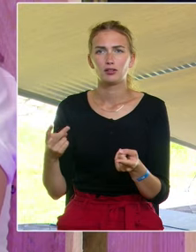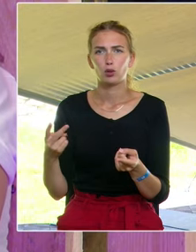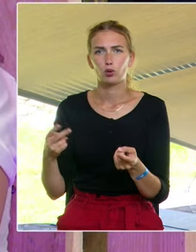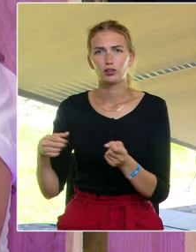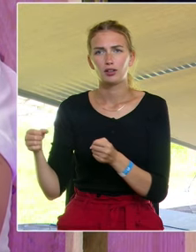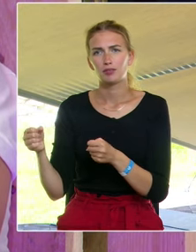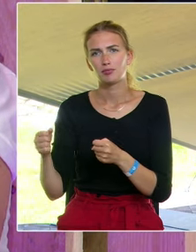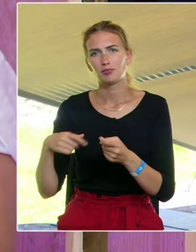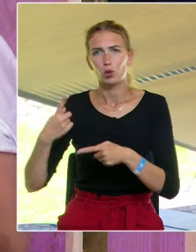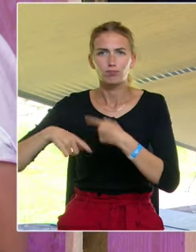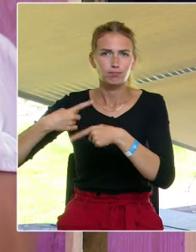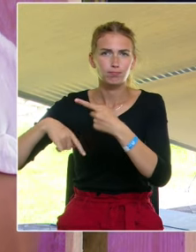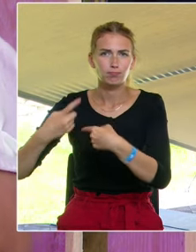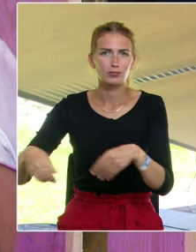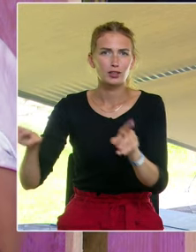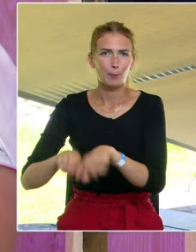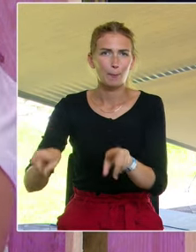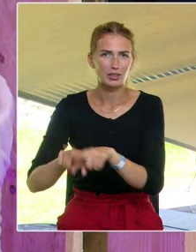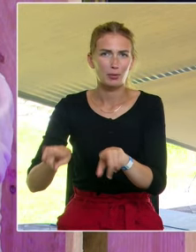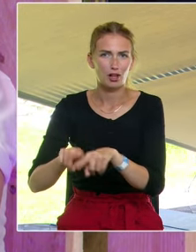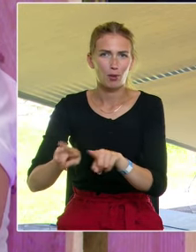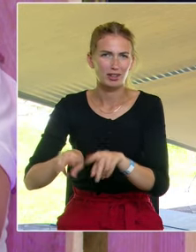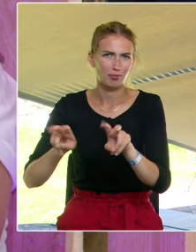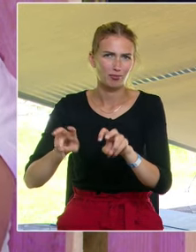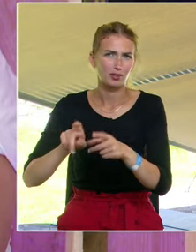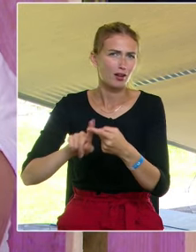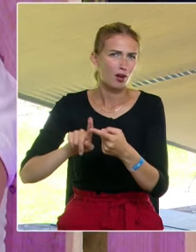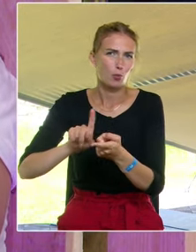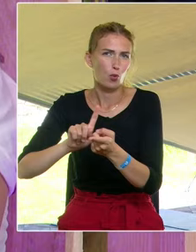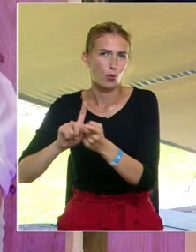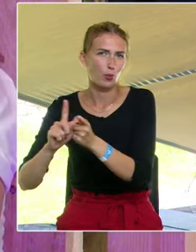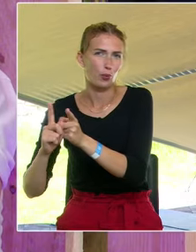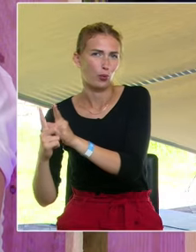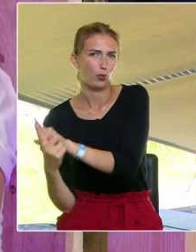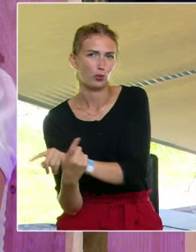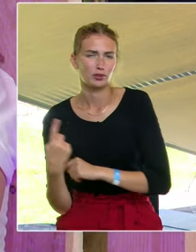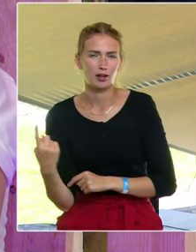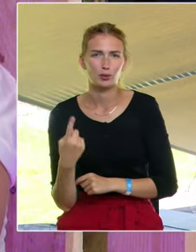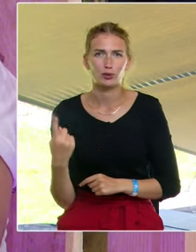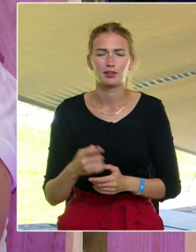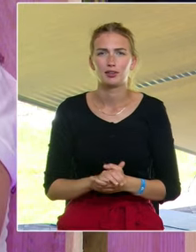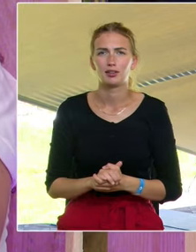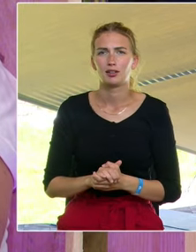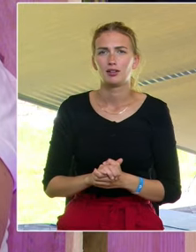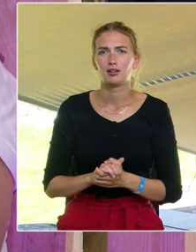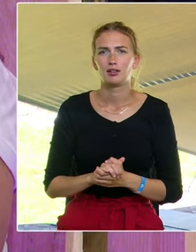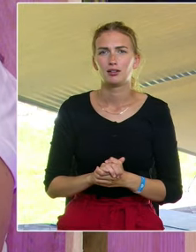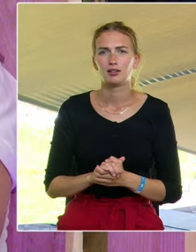in a way. So there's a lot of technology that can help that, but also, like, you know, our cognitive part is still